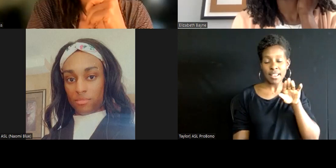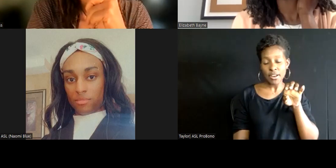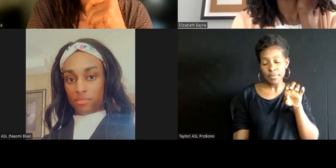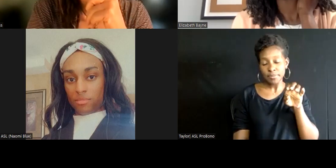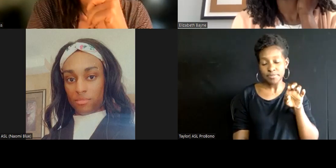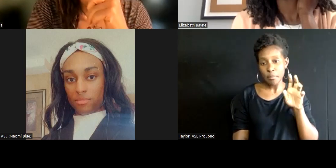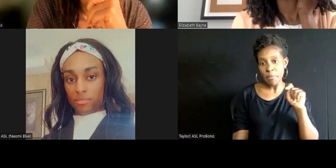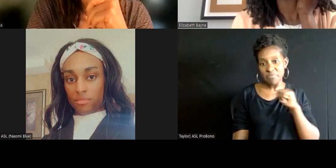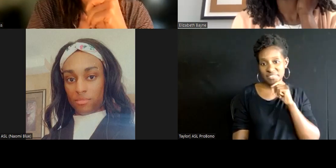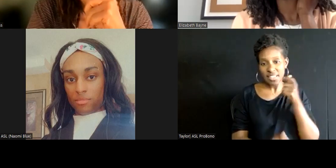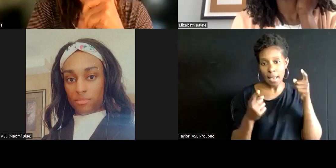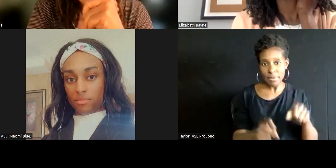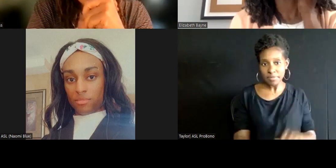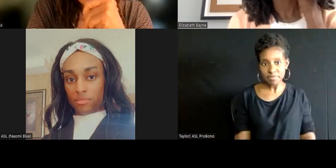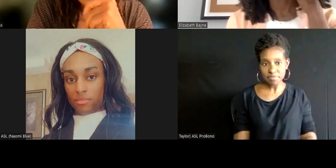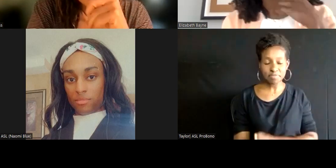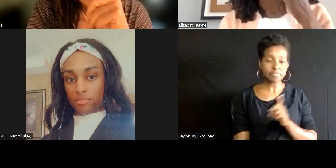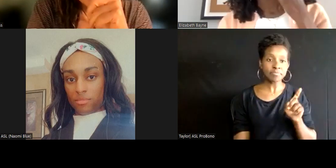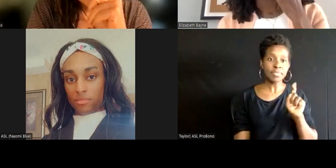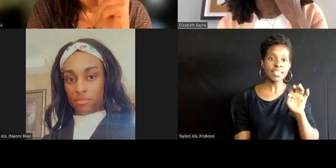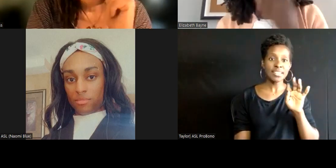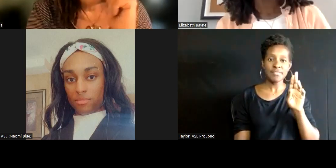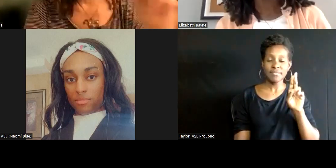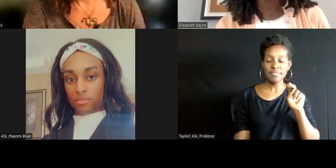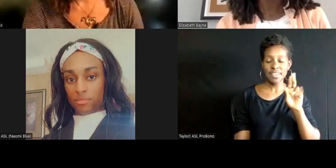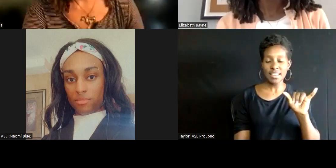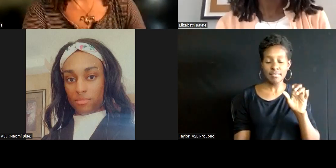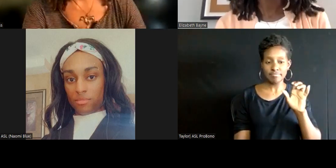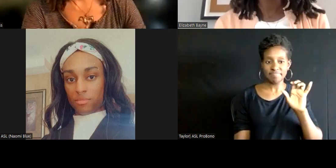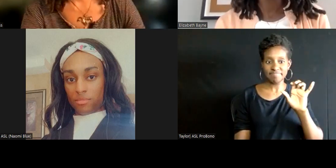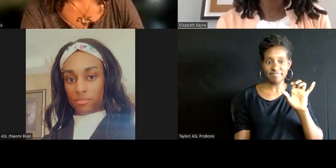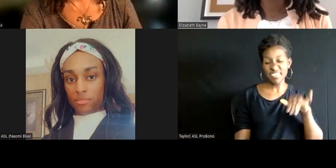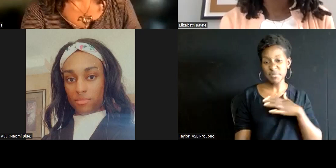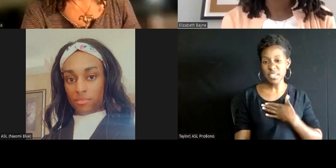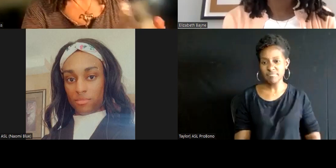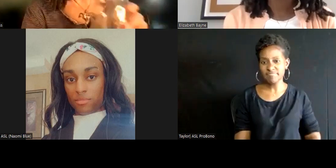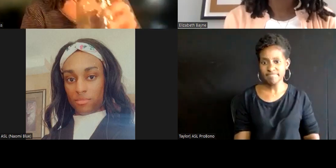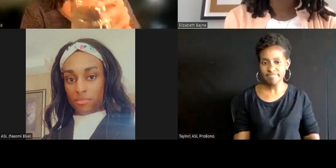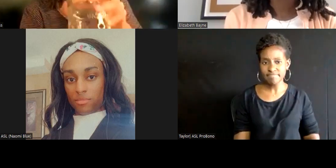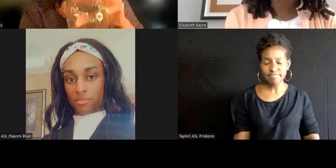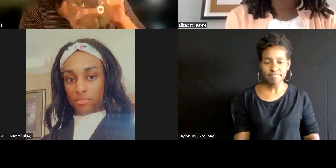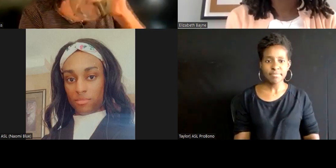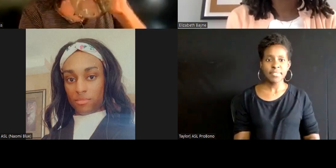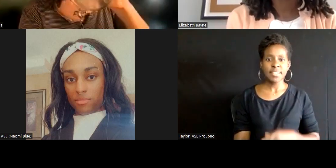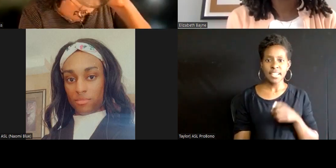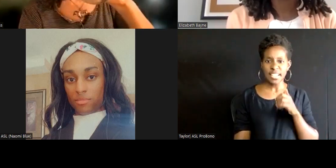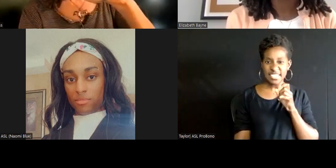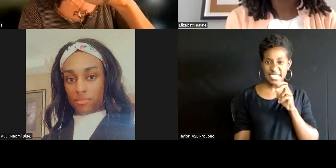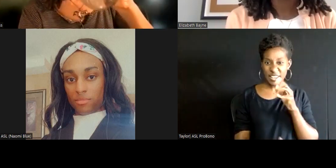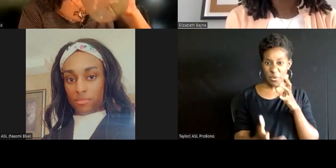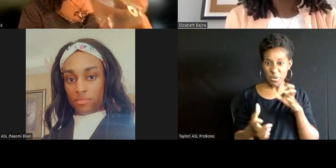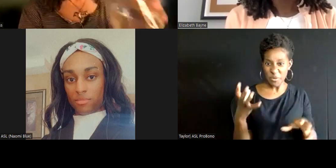infuriating. Jan, you want to jump in here? I feel like you do.